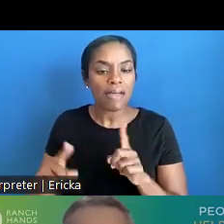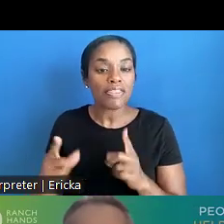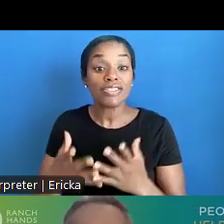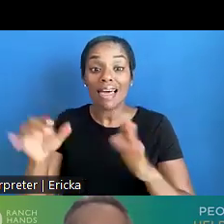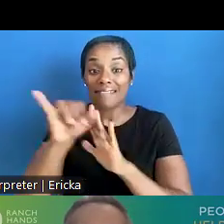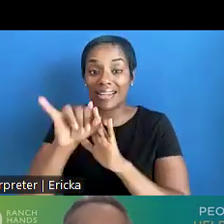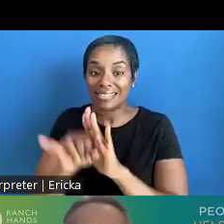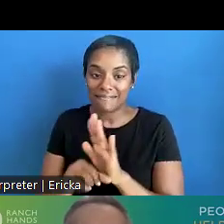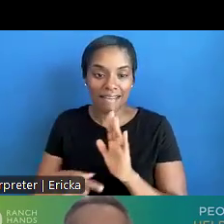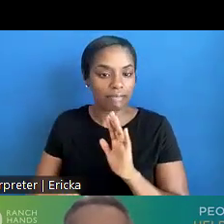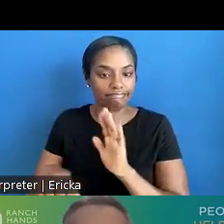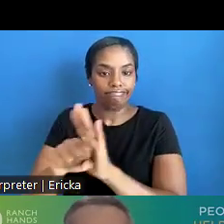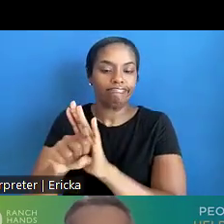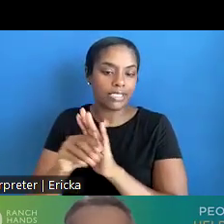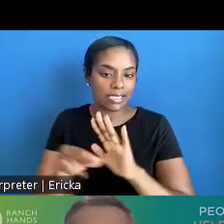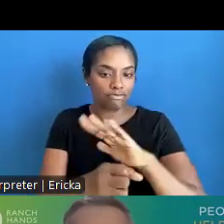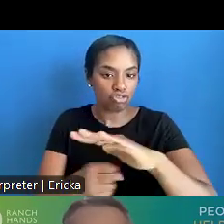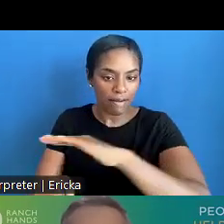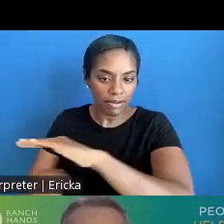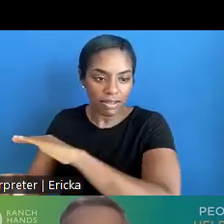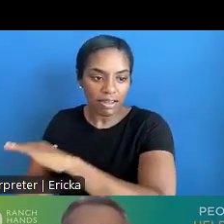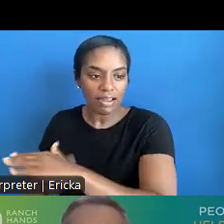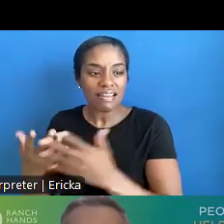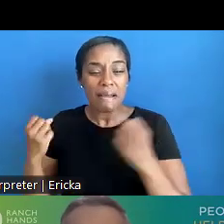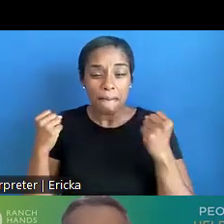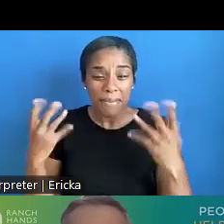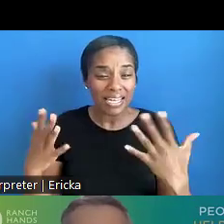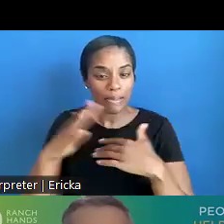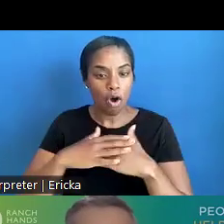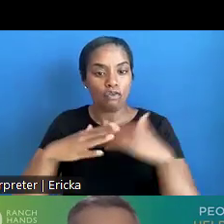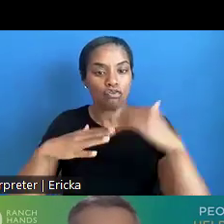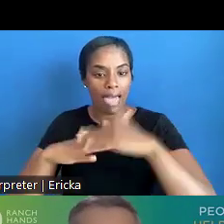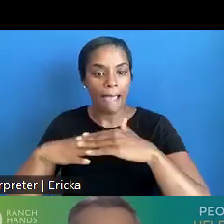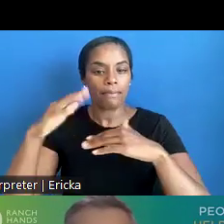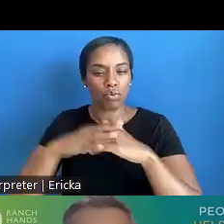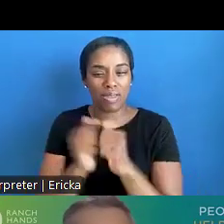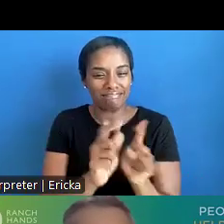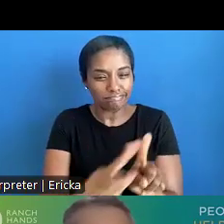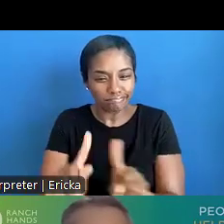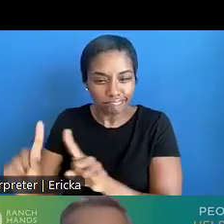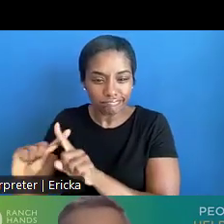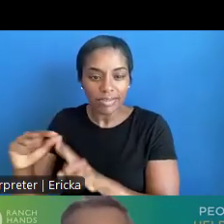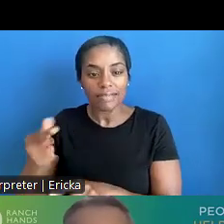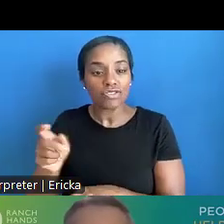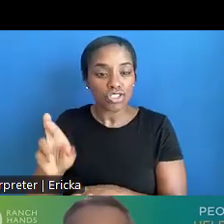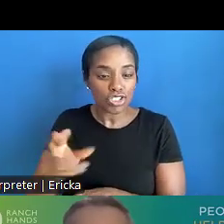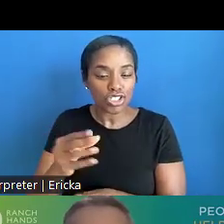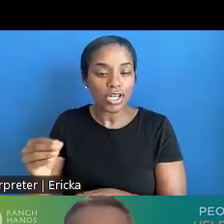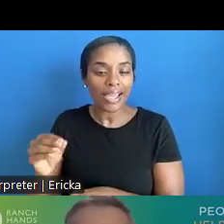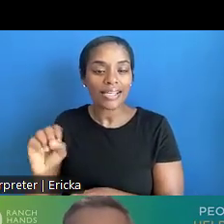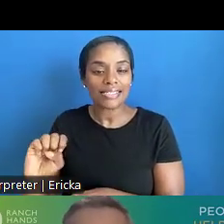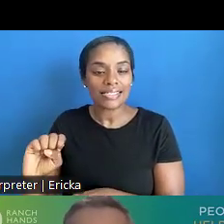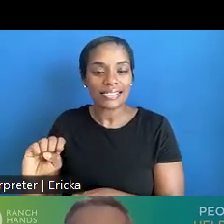trafficking, and many of them overlap across a variety of genders and sexual orientations